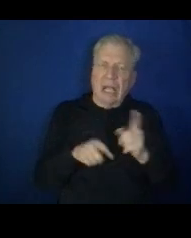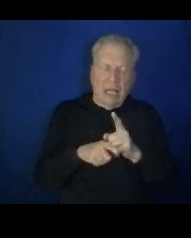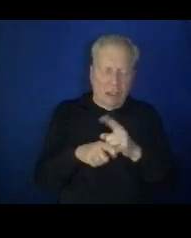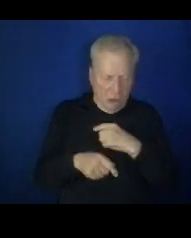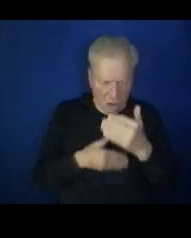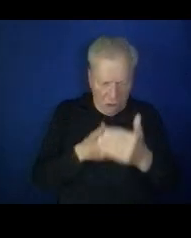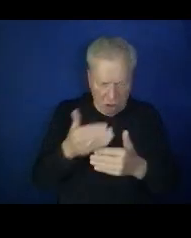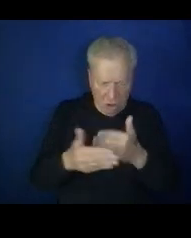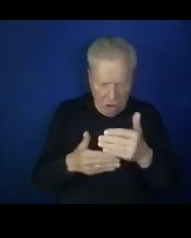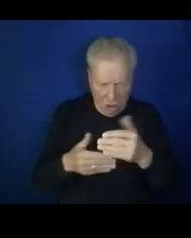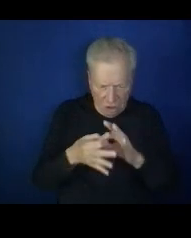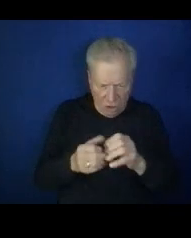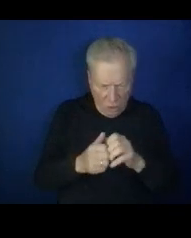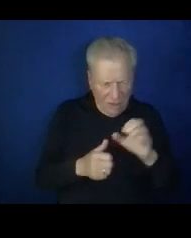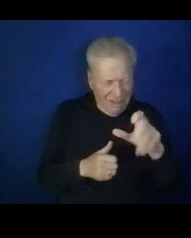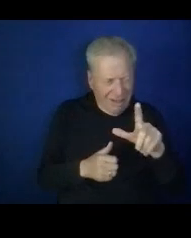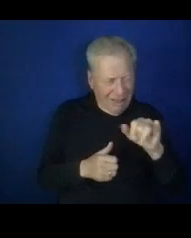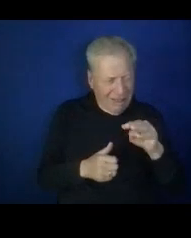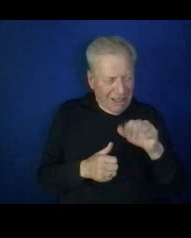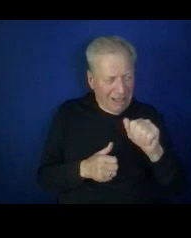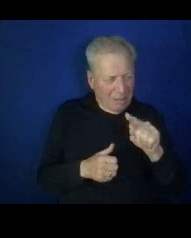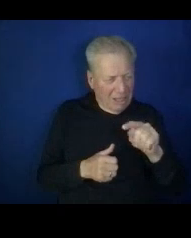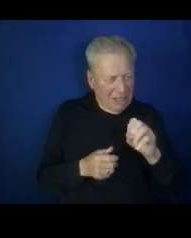the face of climate change? So that's what those are